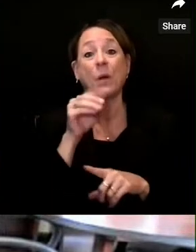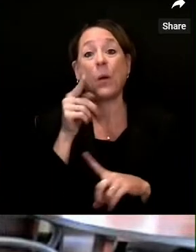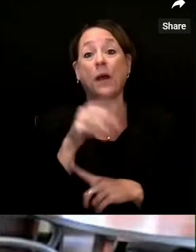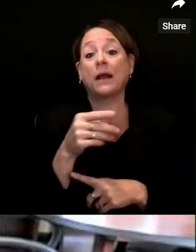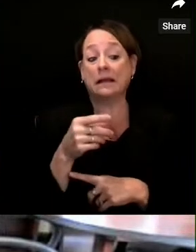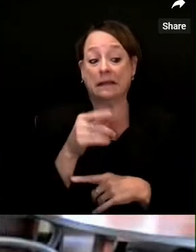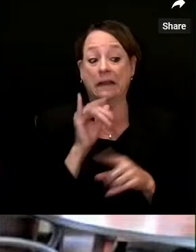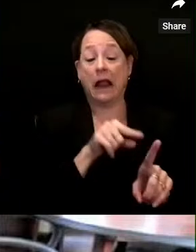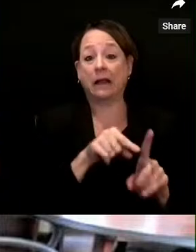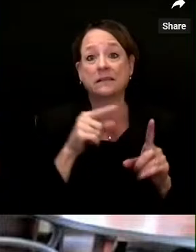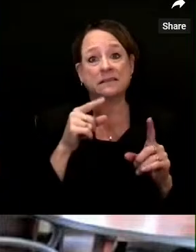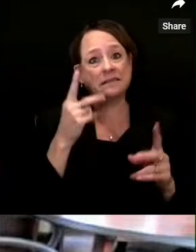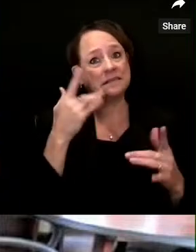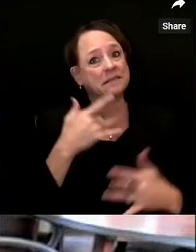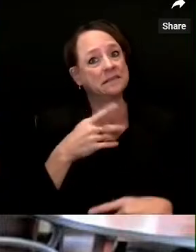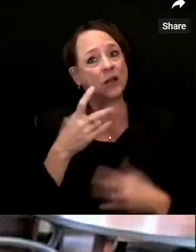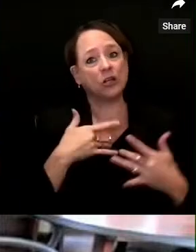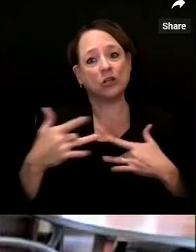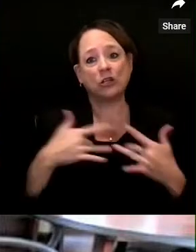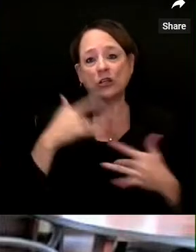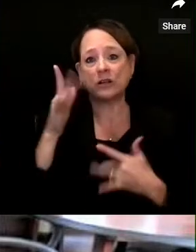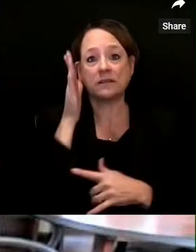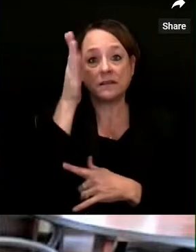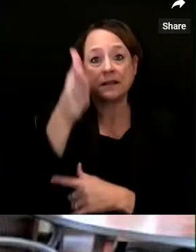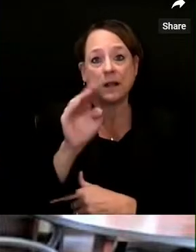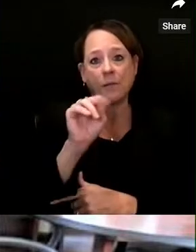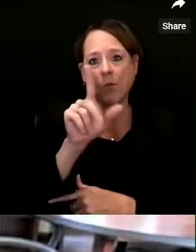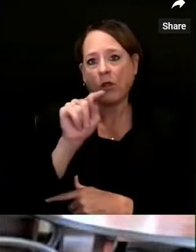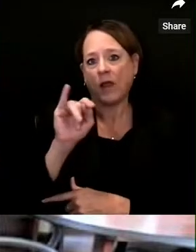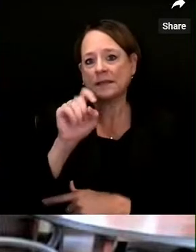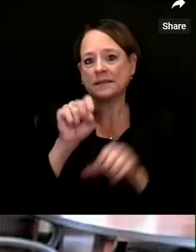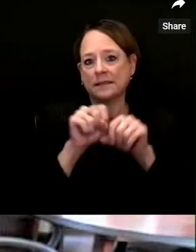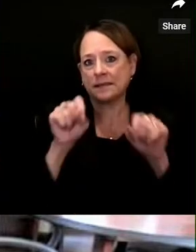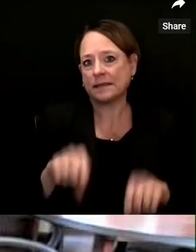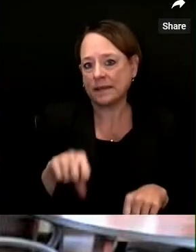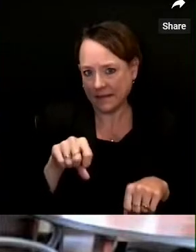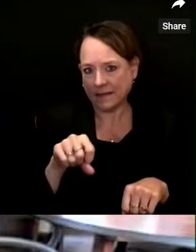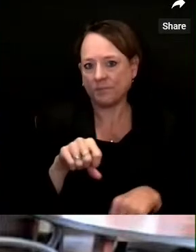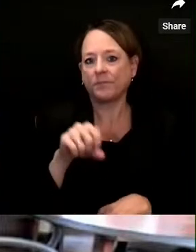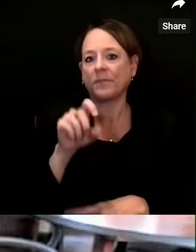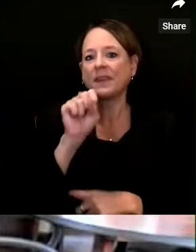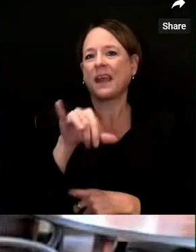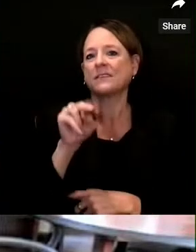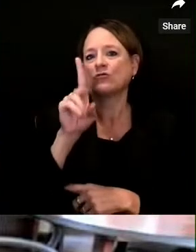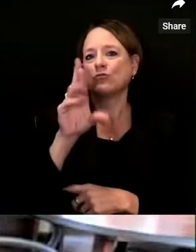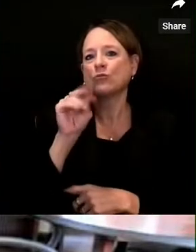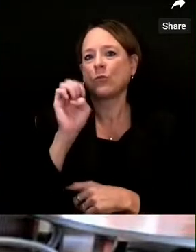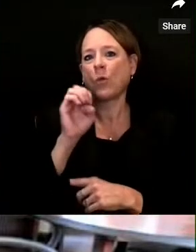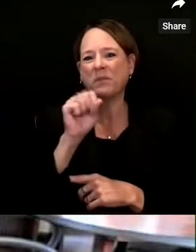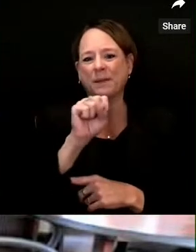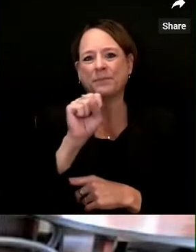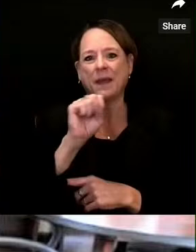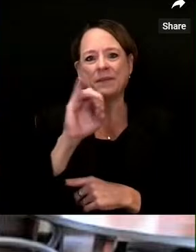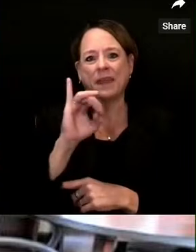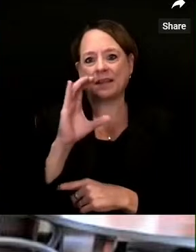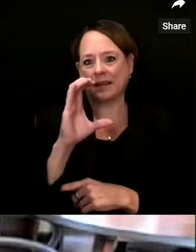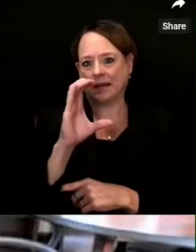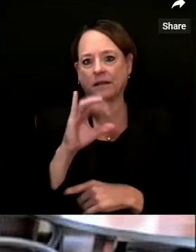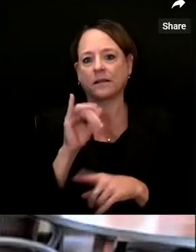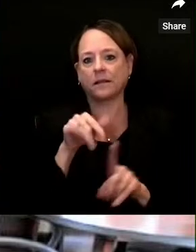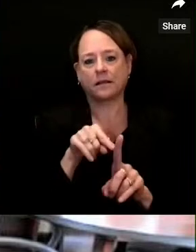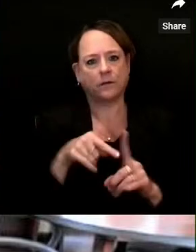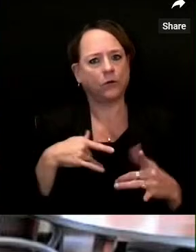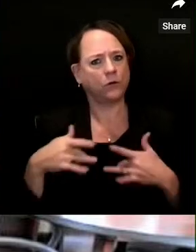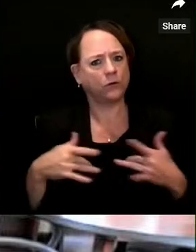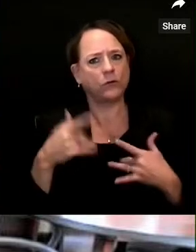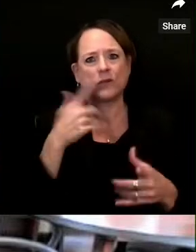COVID. We want to make sure that we can have our kids safely in school, keep our teachers and our staff safe, and keep